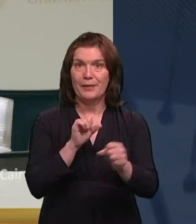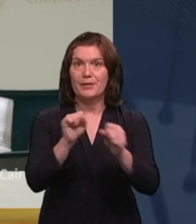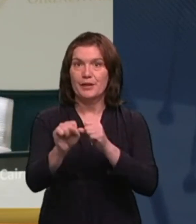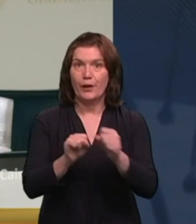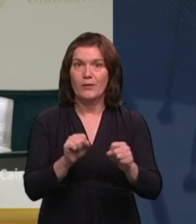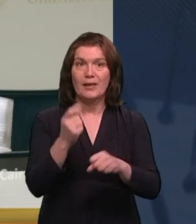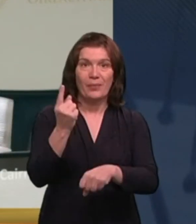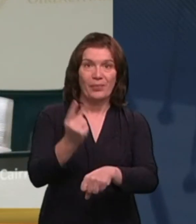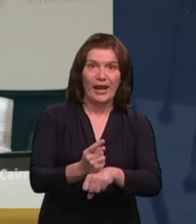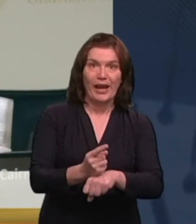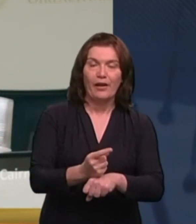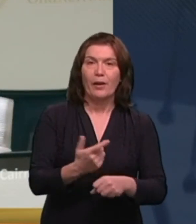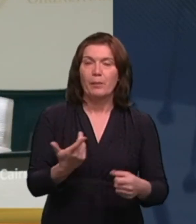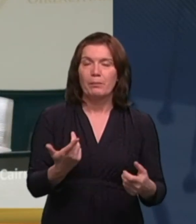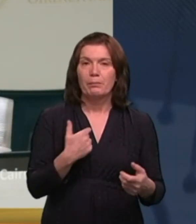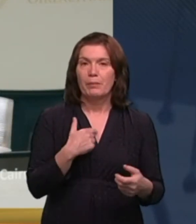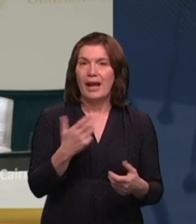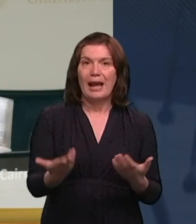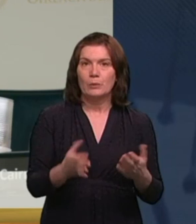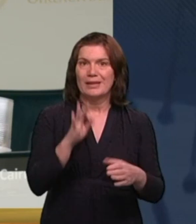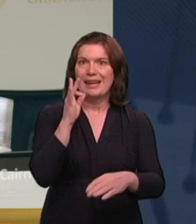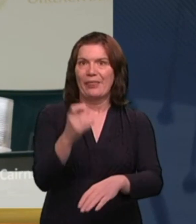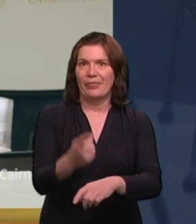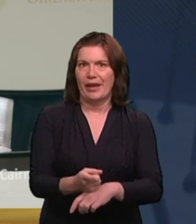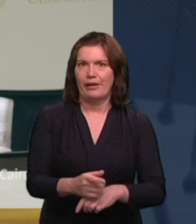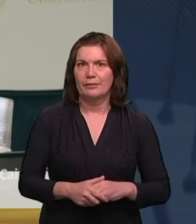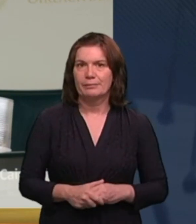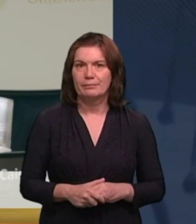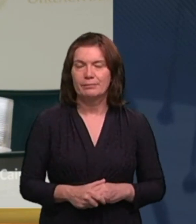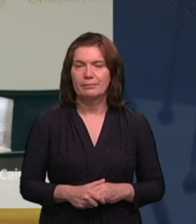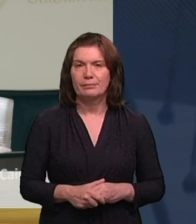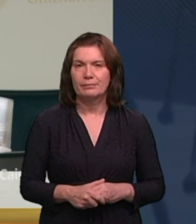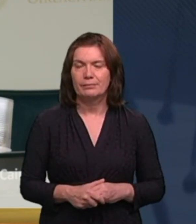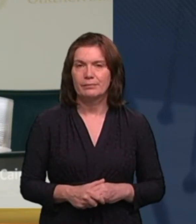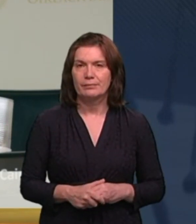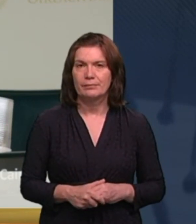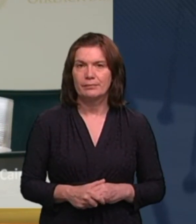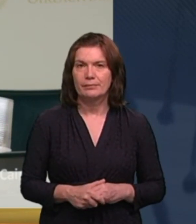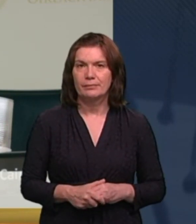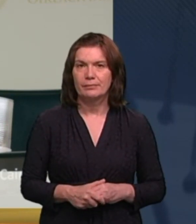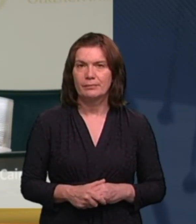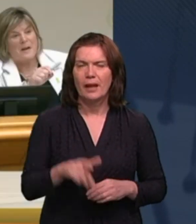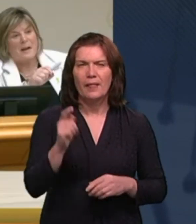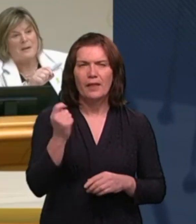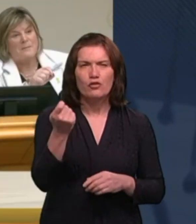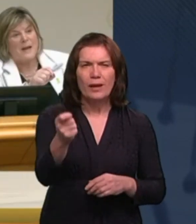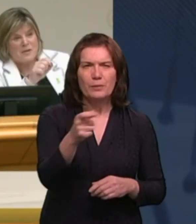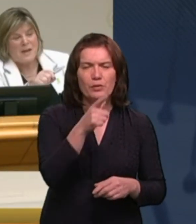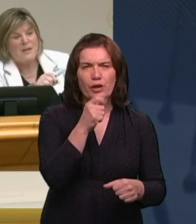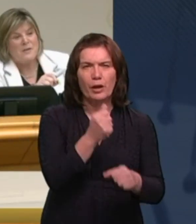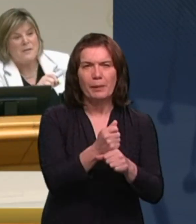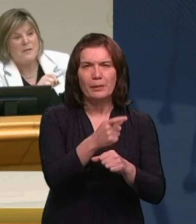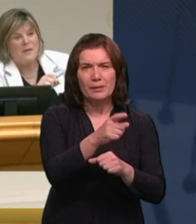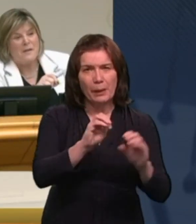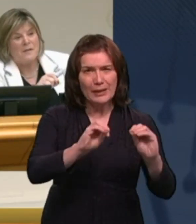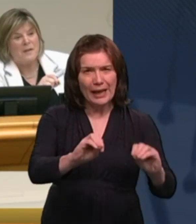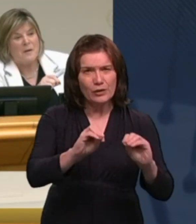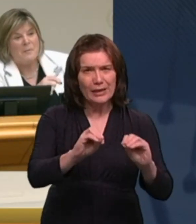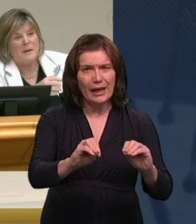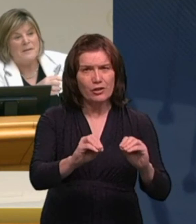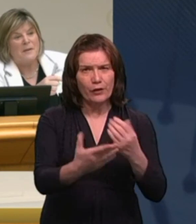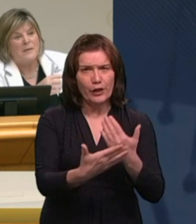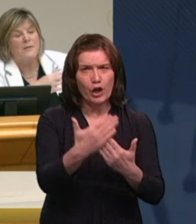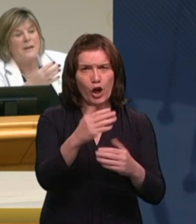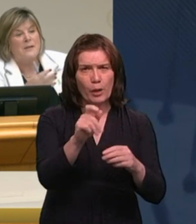you afterwards, and that's just, it's just not the case, I suppose, for most people. Deputy, could I just ask further to that? Is that in relation to education for the